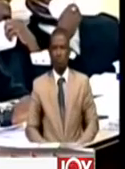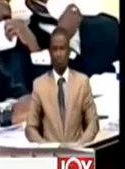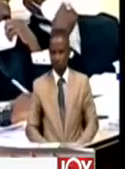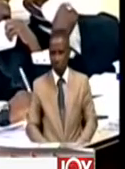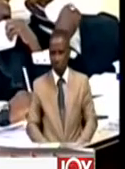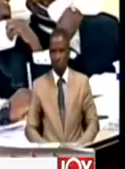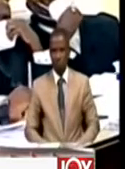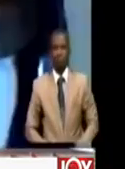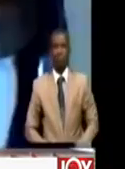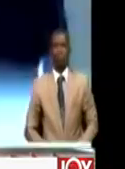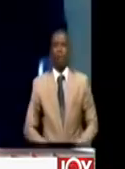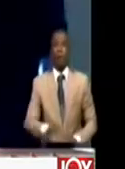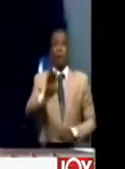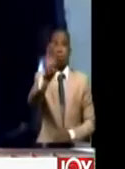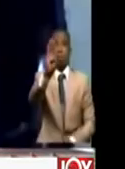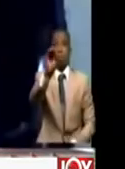Bono.